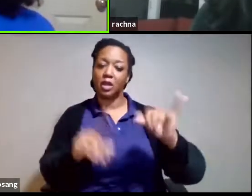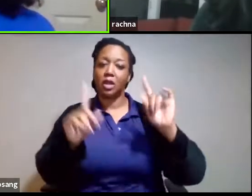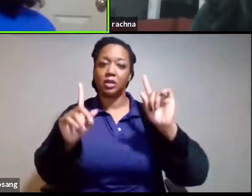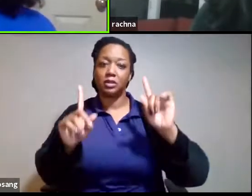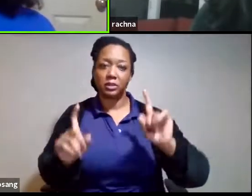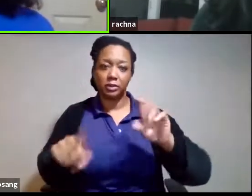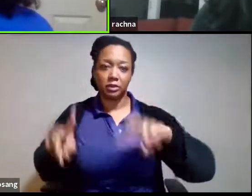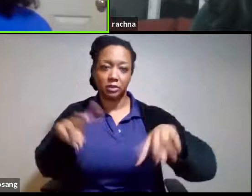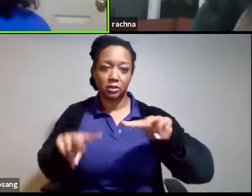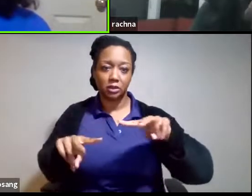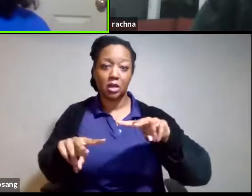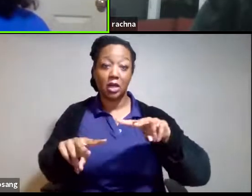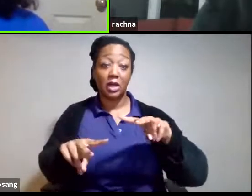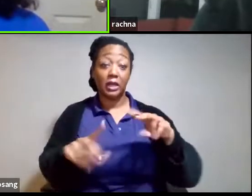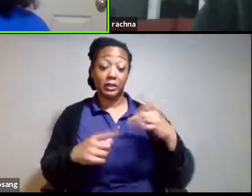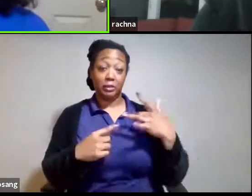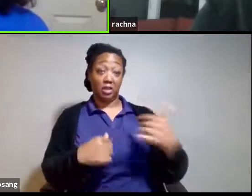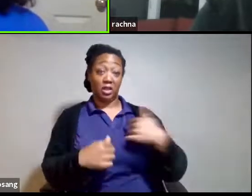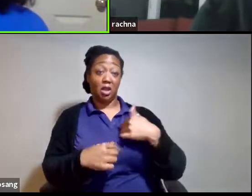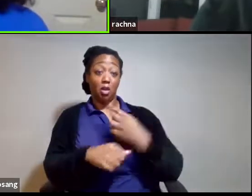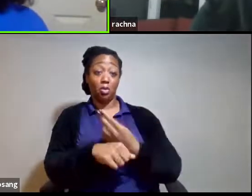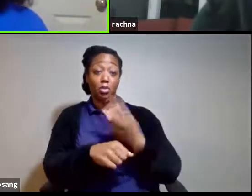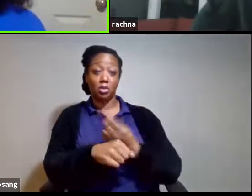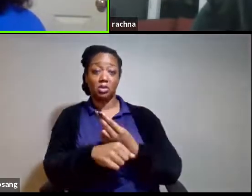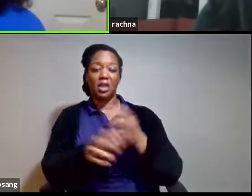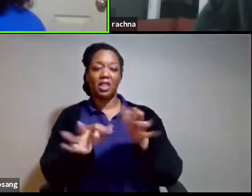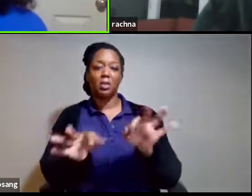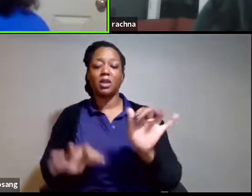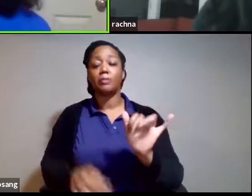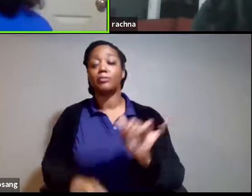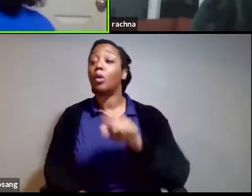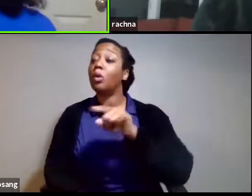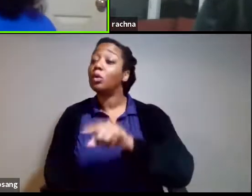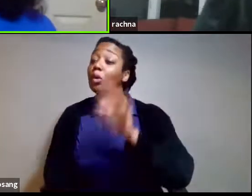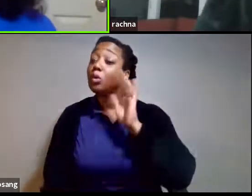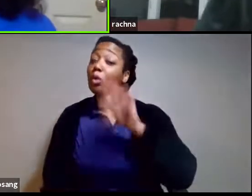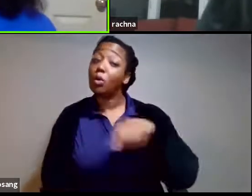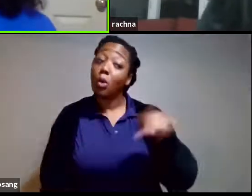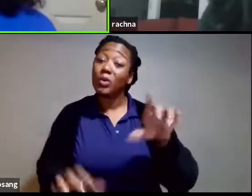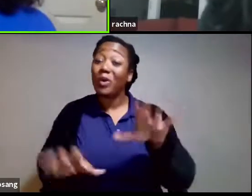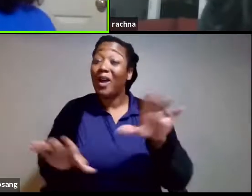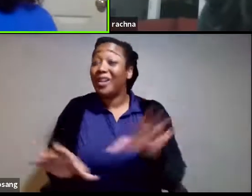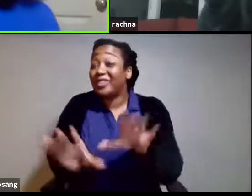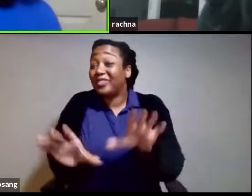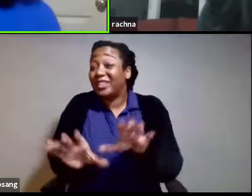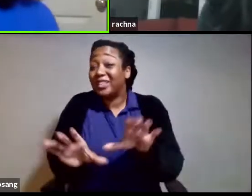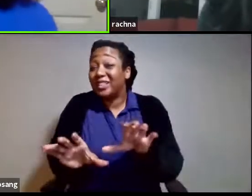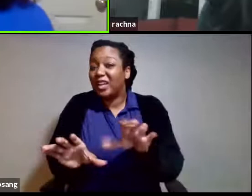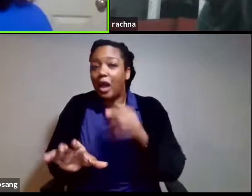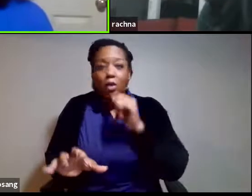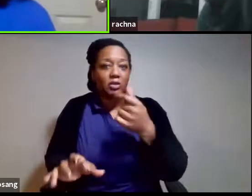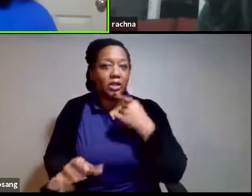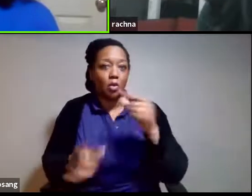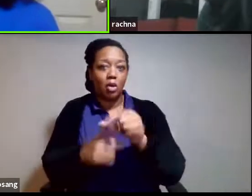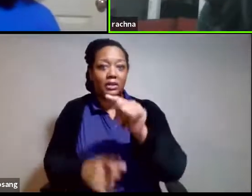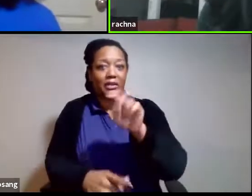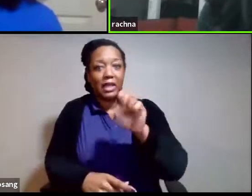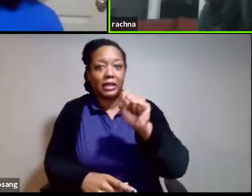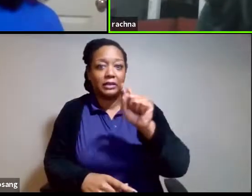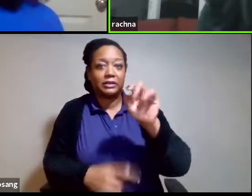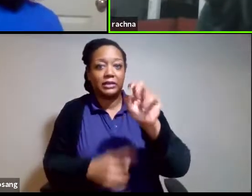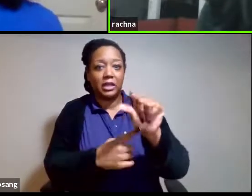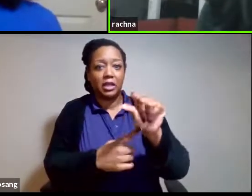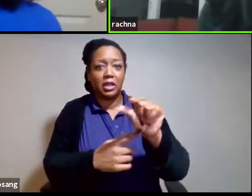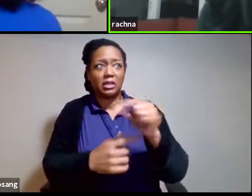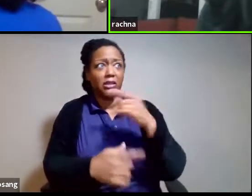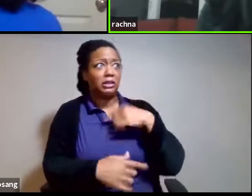I typically use language like, you're going to be going to do some activities. I don't use the word testing because kids get anxious about